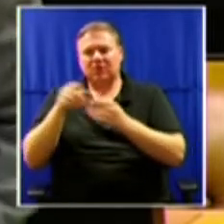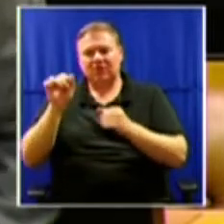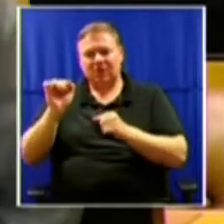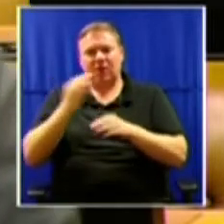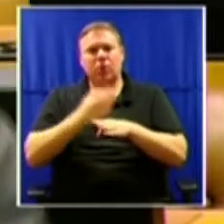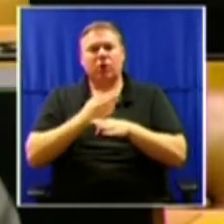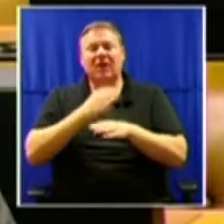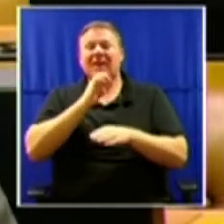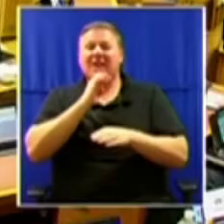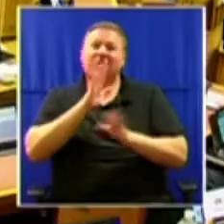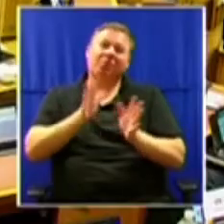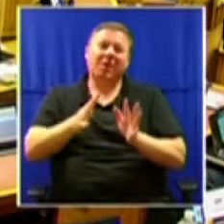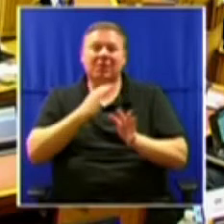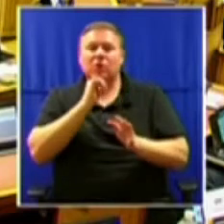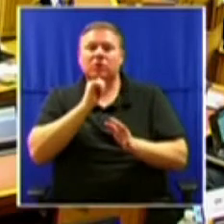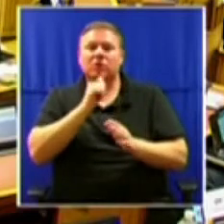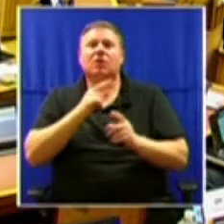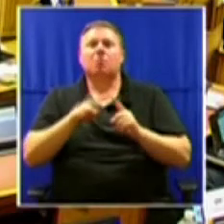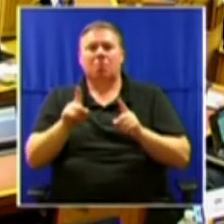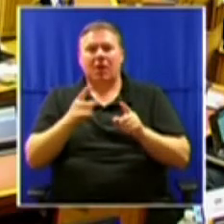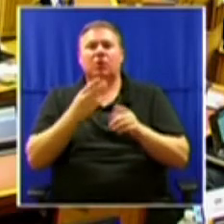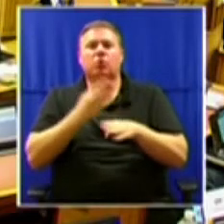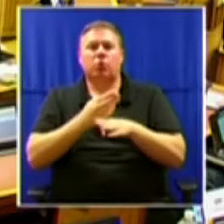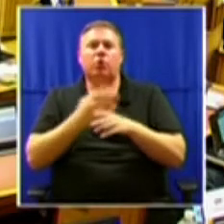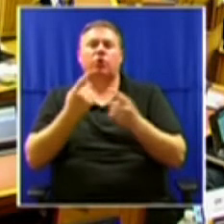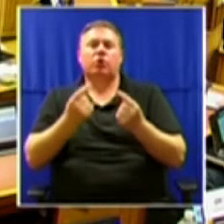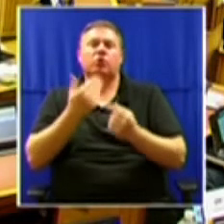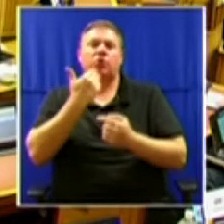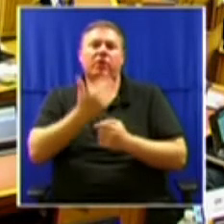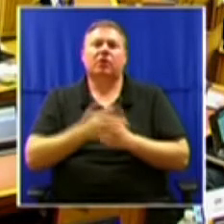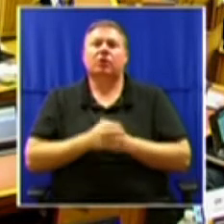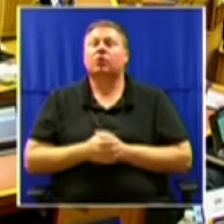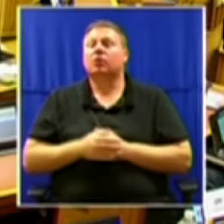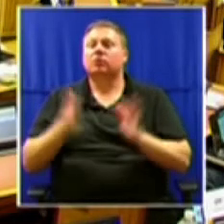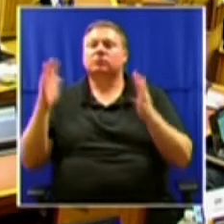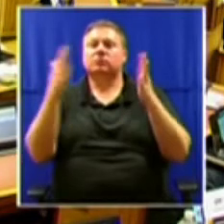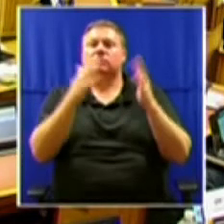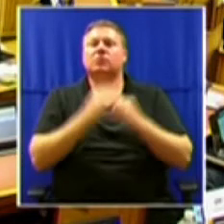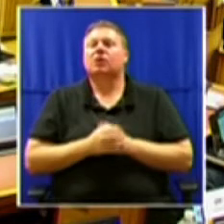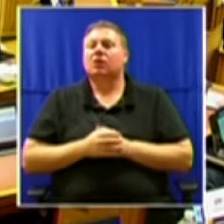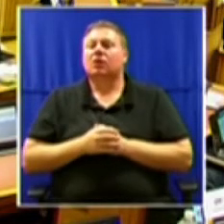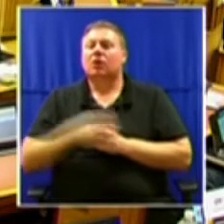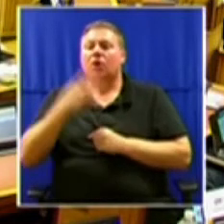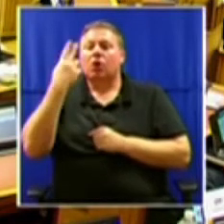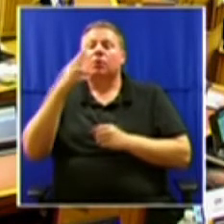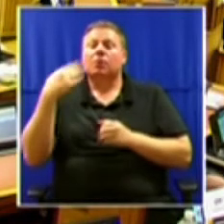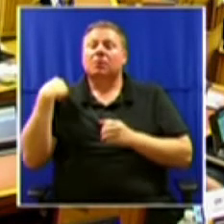work. Thank you very much. Thank you, Honorable Minister.